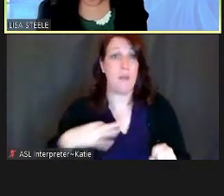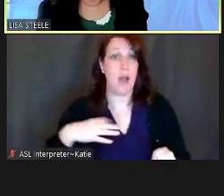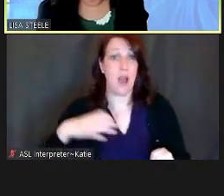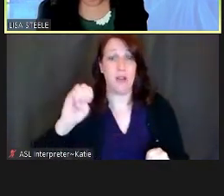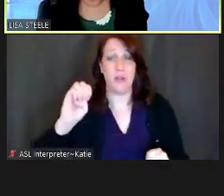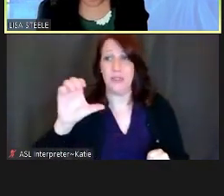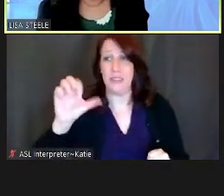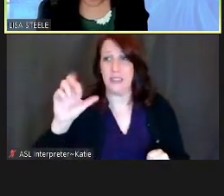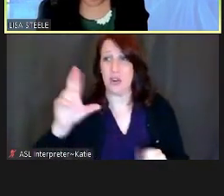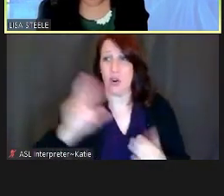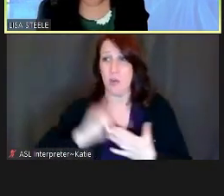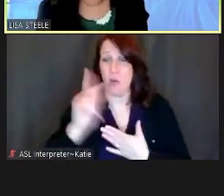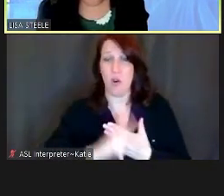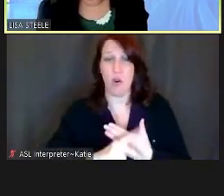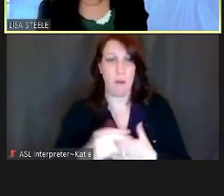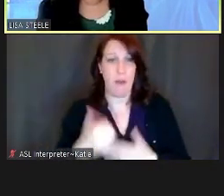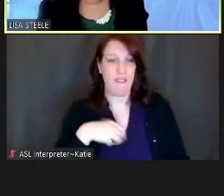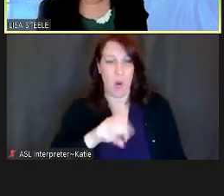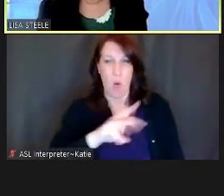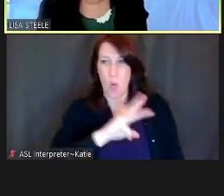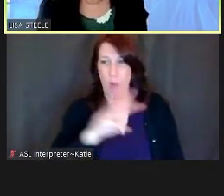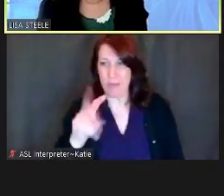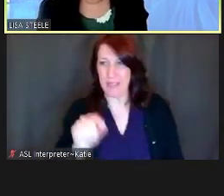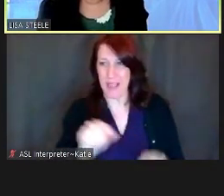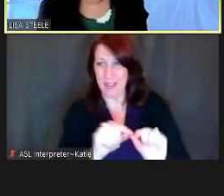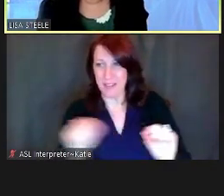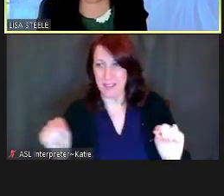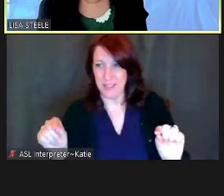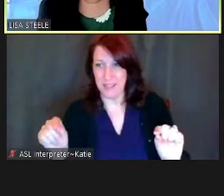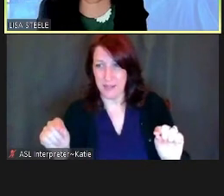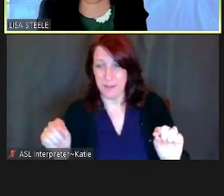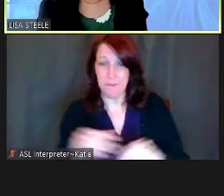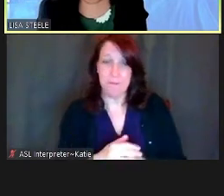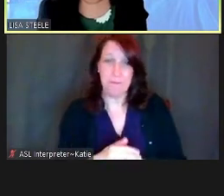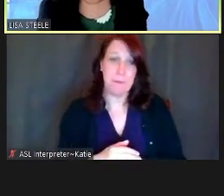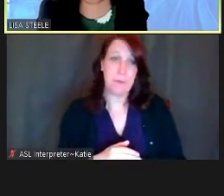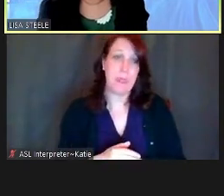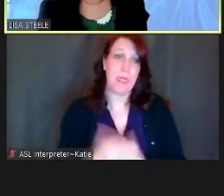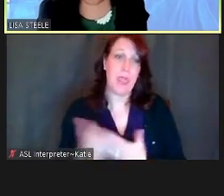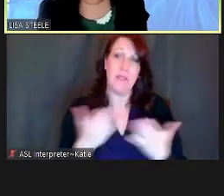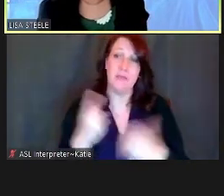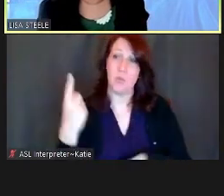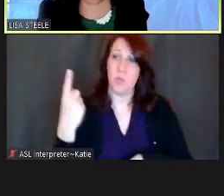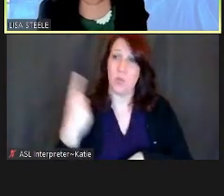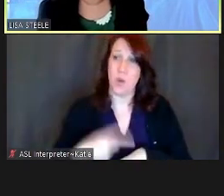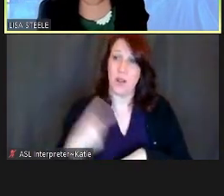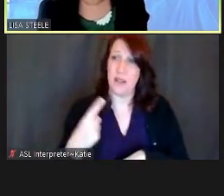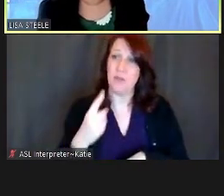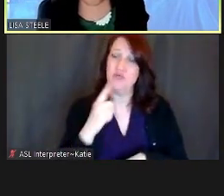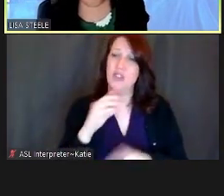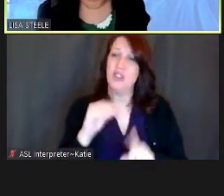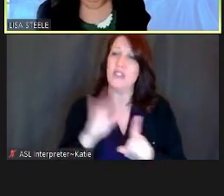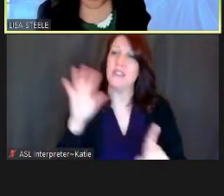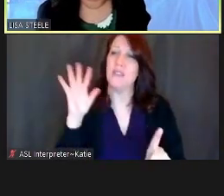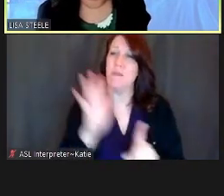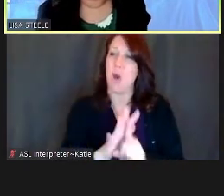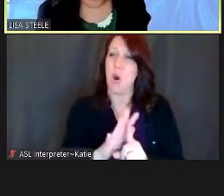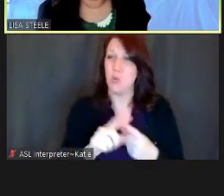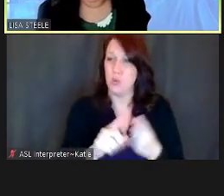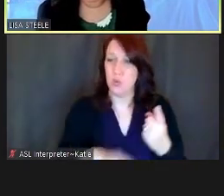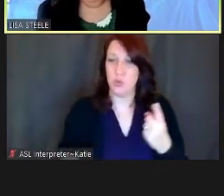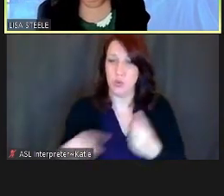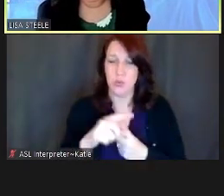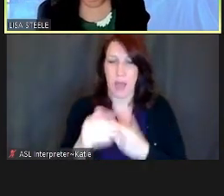this website, and your actual service will be just one time, because again, this is really to expose you to the